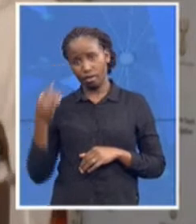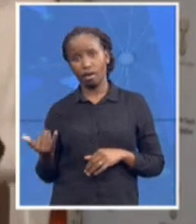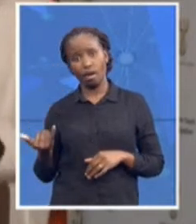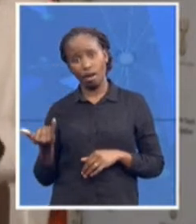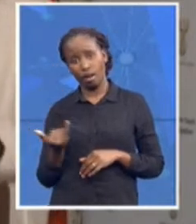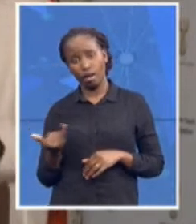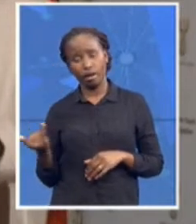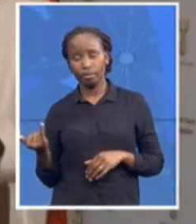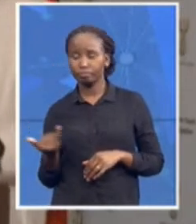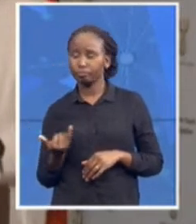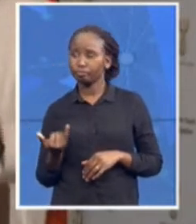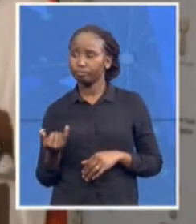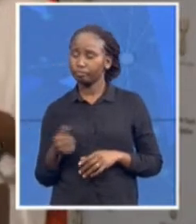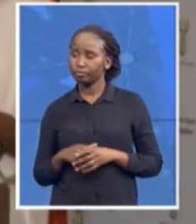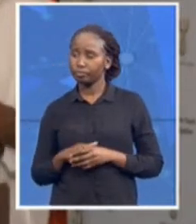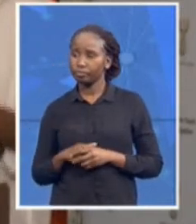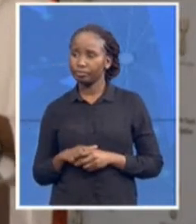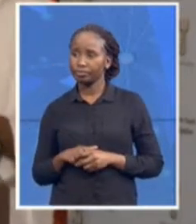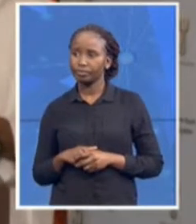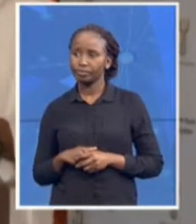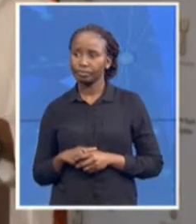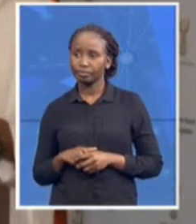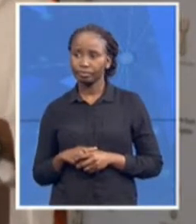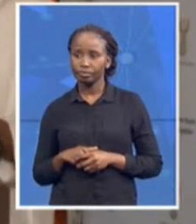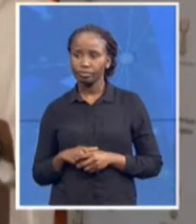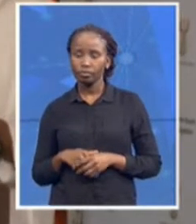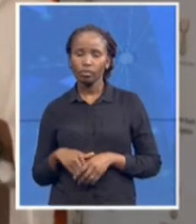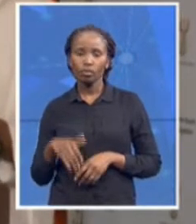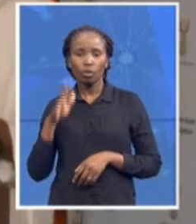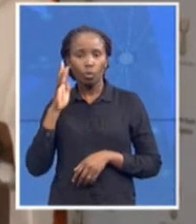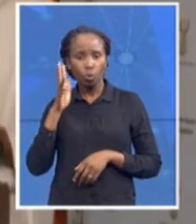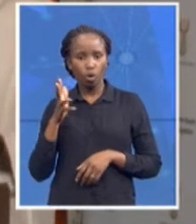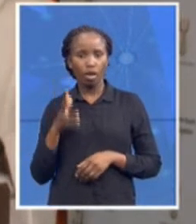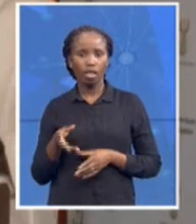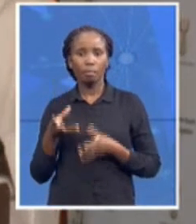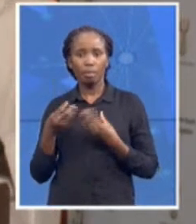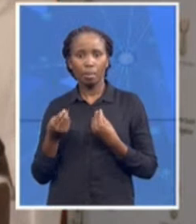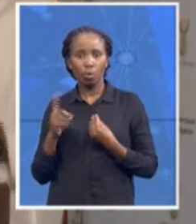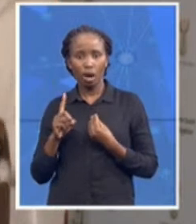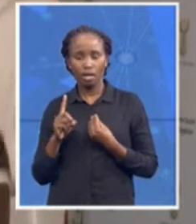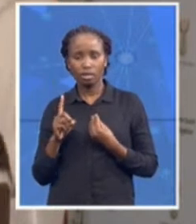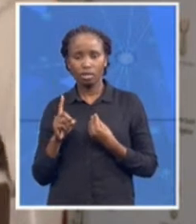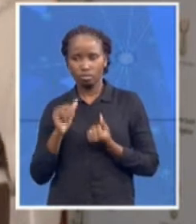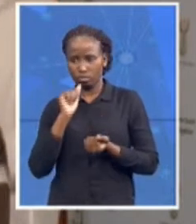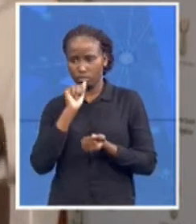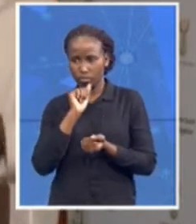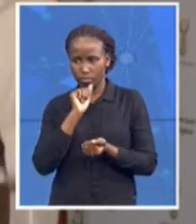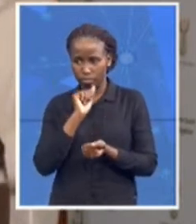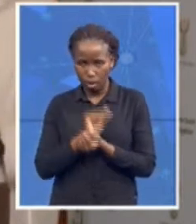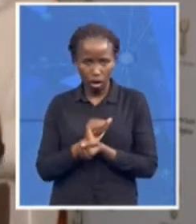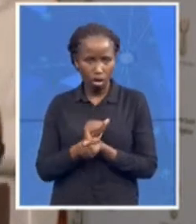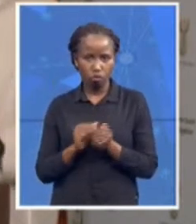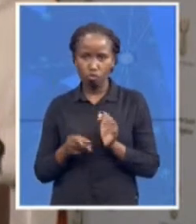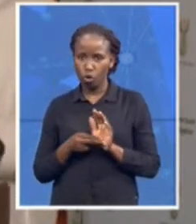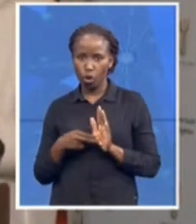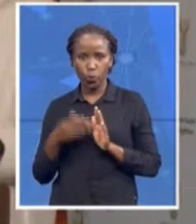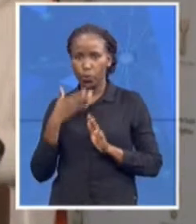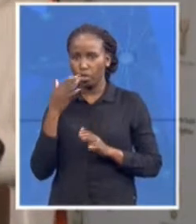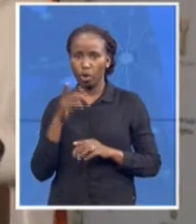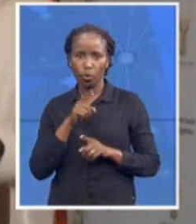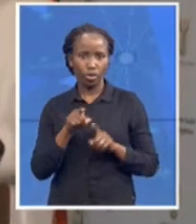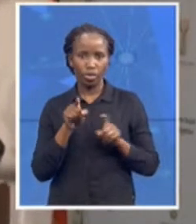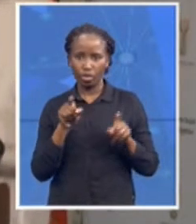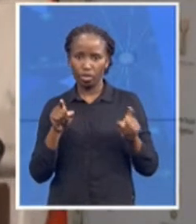kangaroo court against them without their consent. As I said, we have given reasonable